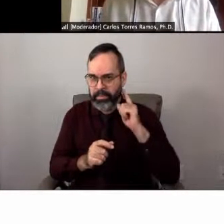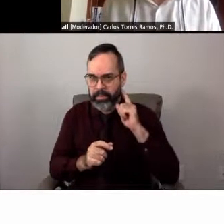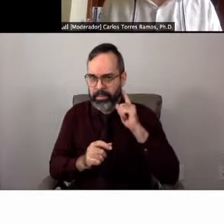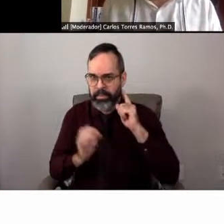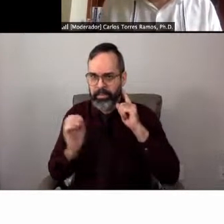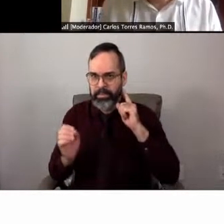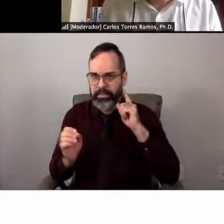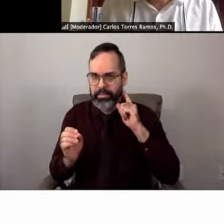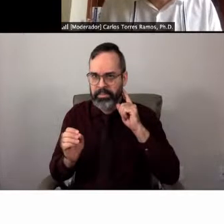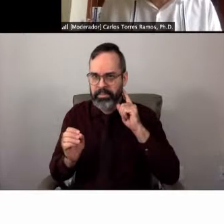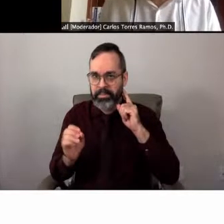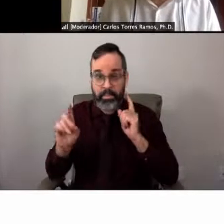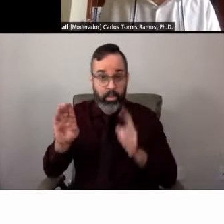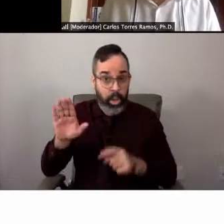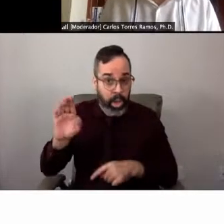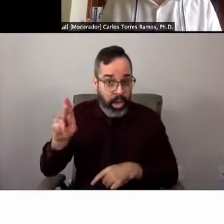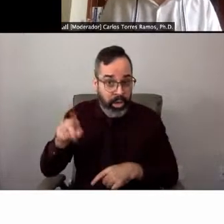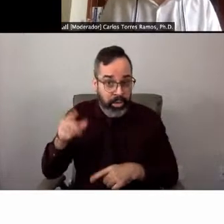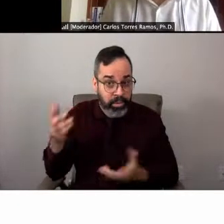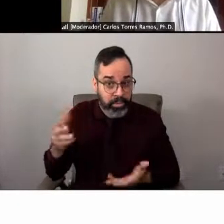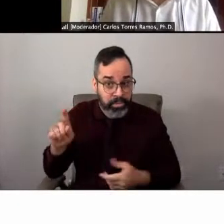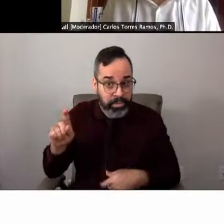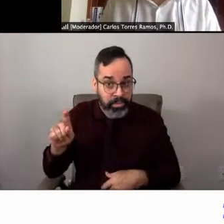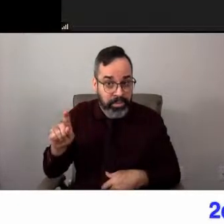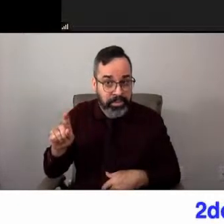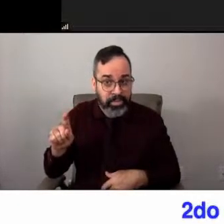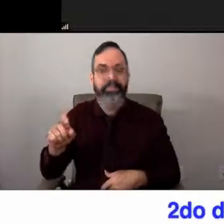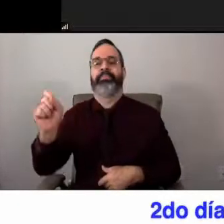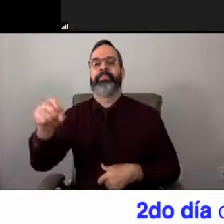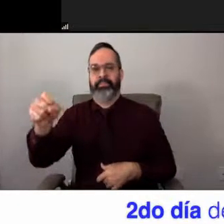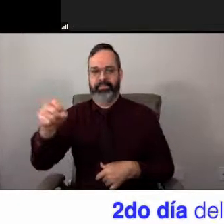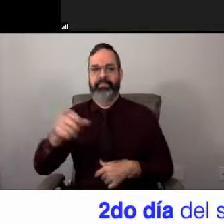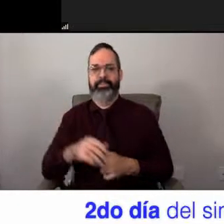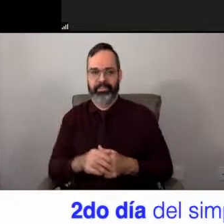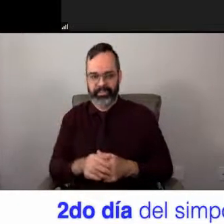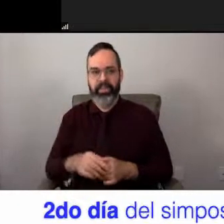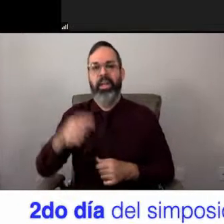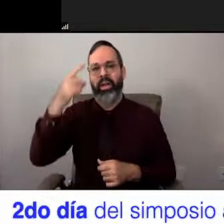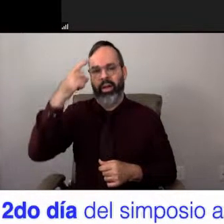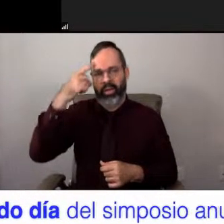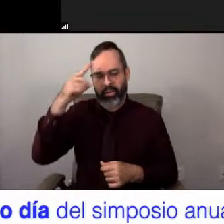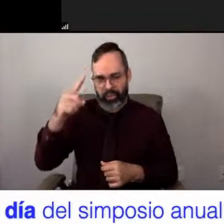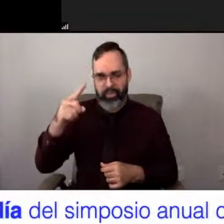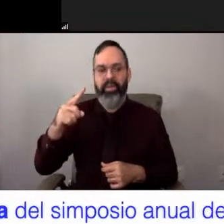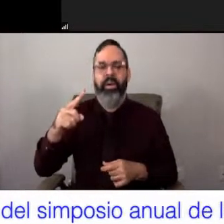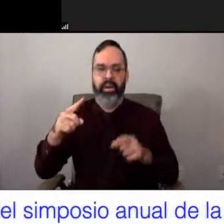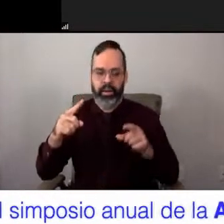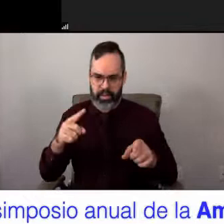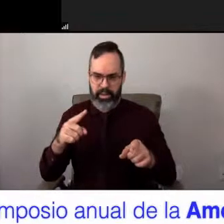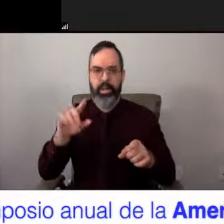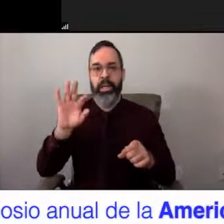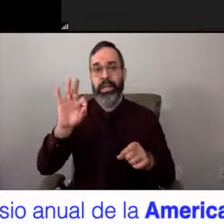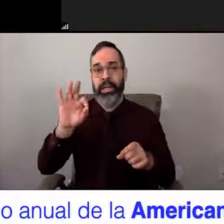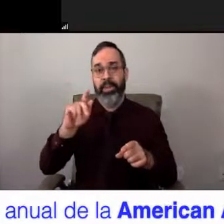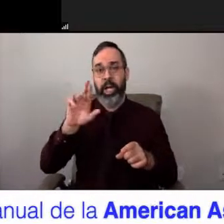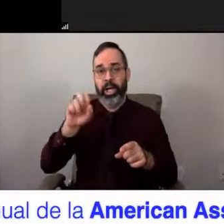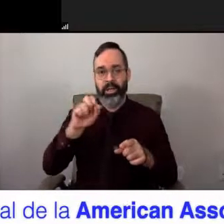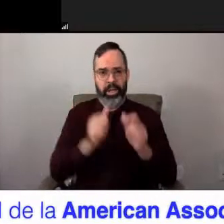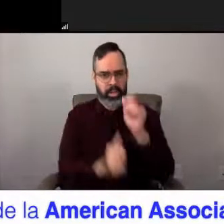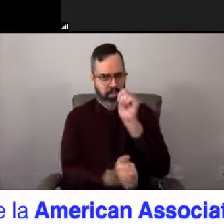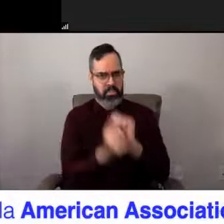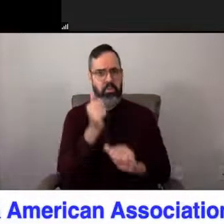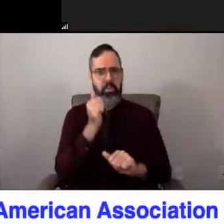Dr. Bullock, are you there? Yes. For the 9 pillars, I'll say that the majority of them are